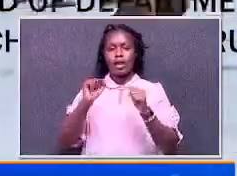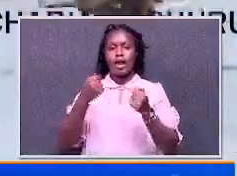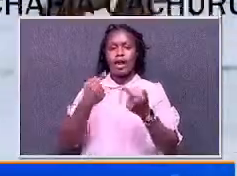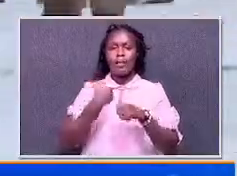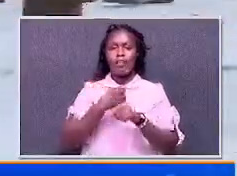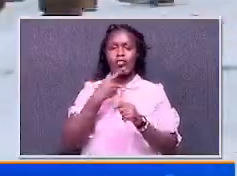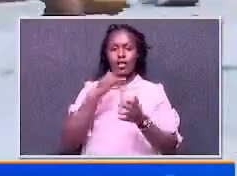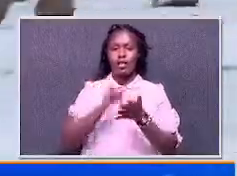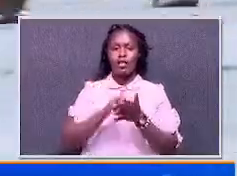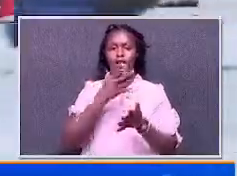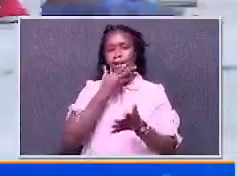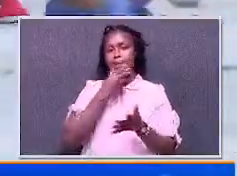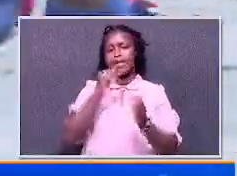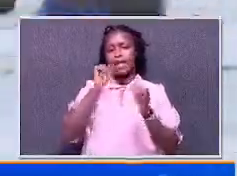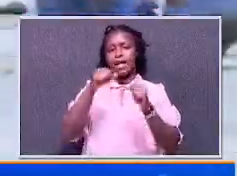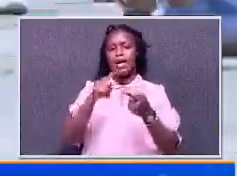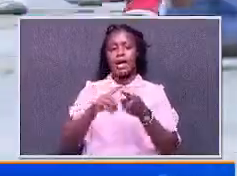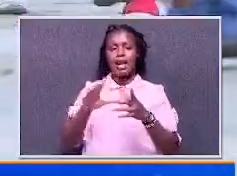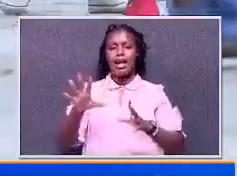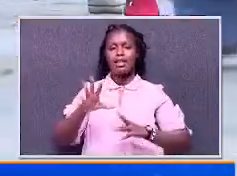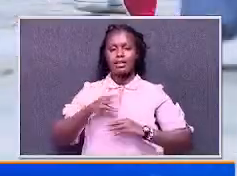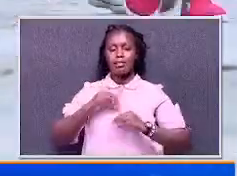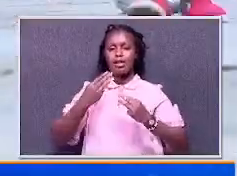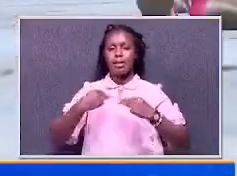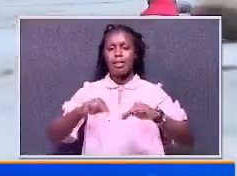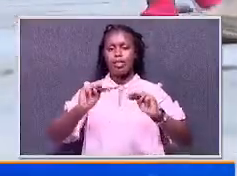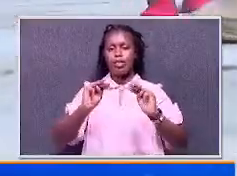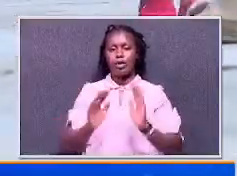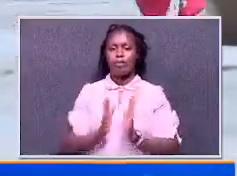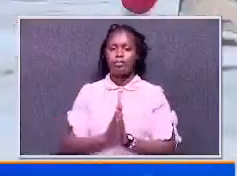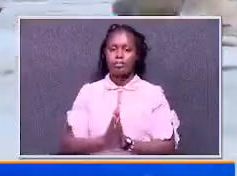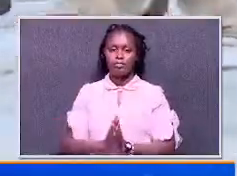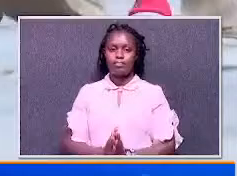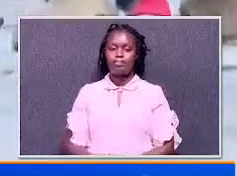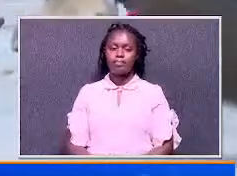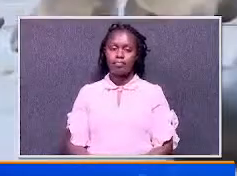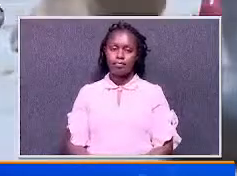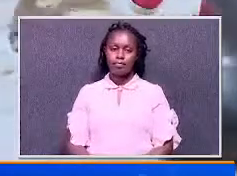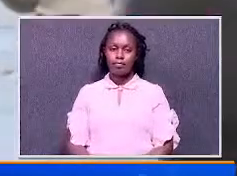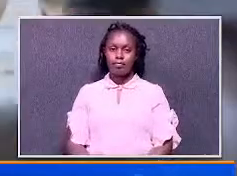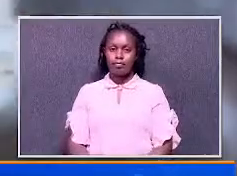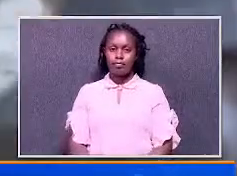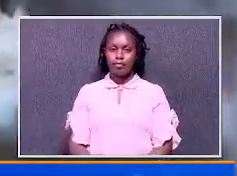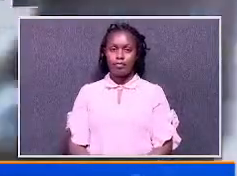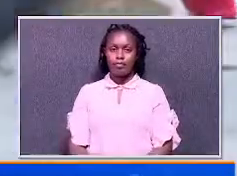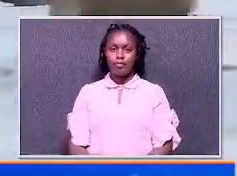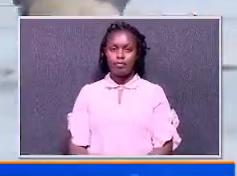the growing number of men embracing the method. Sylvia Nyongesa,